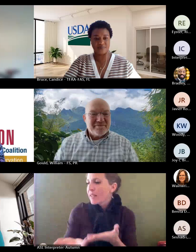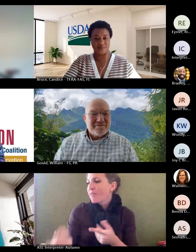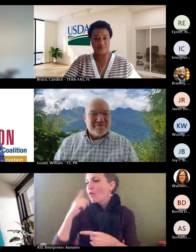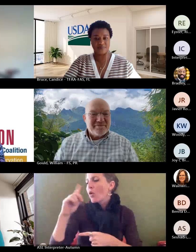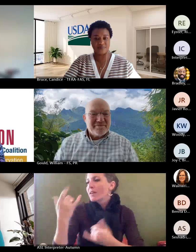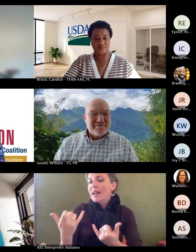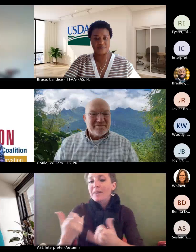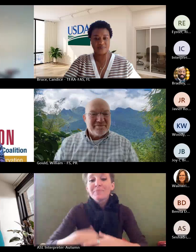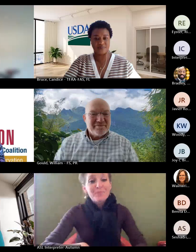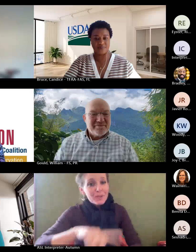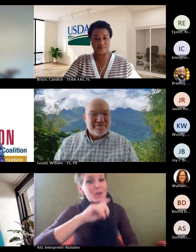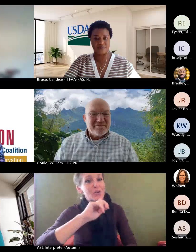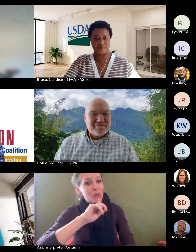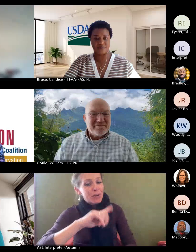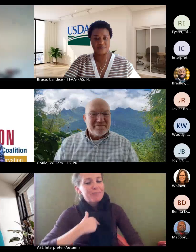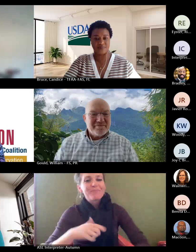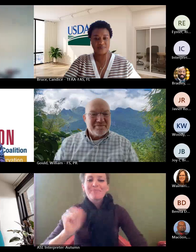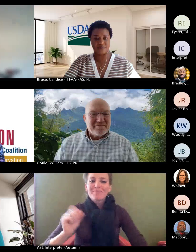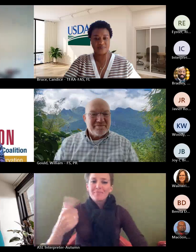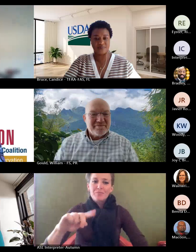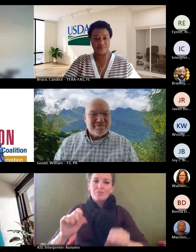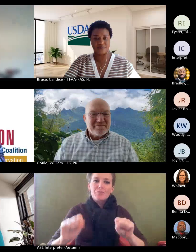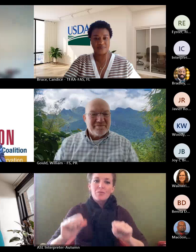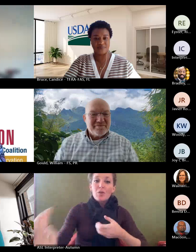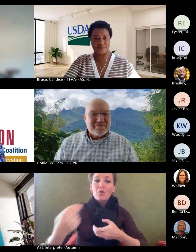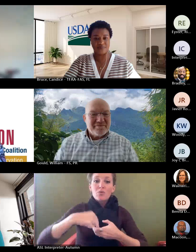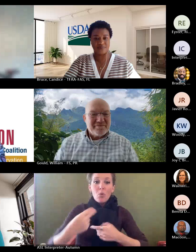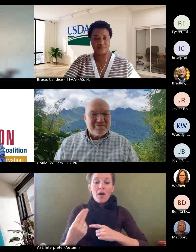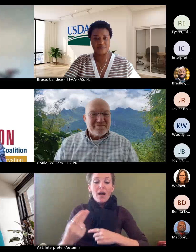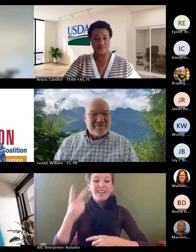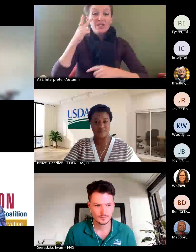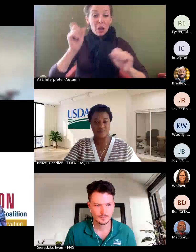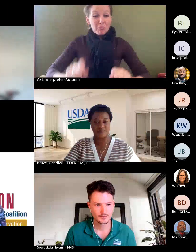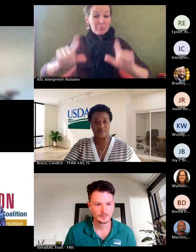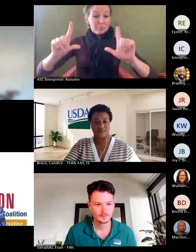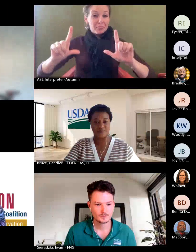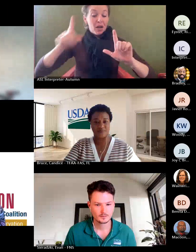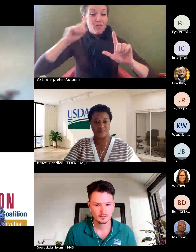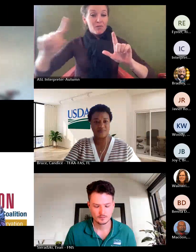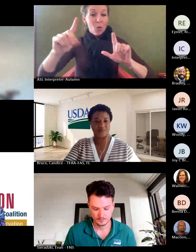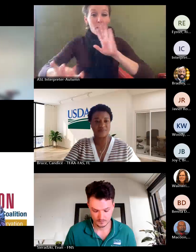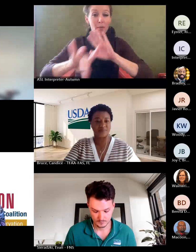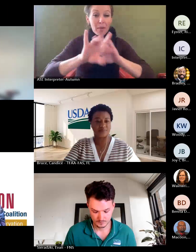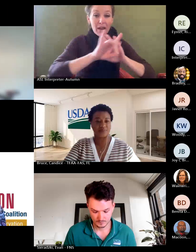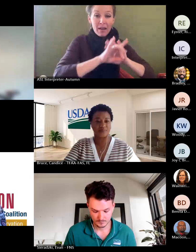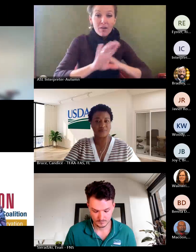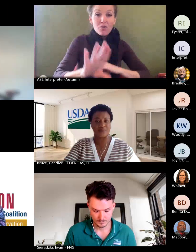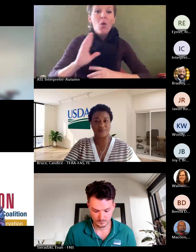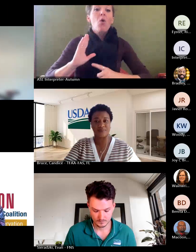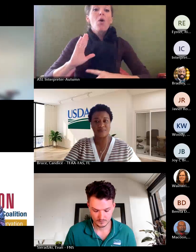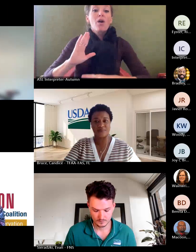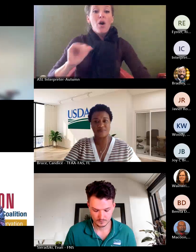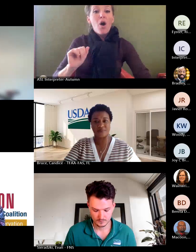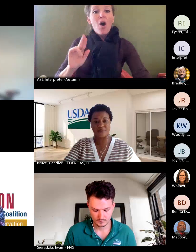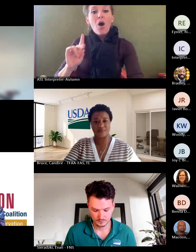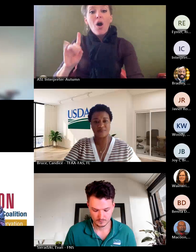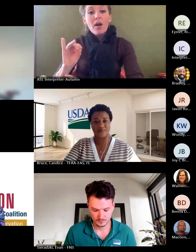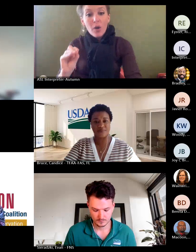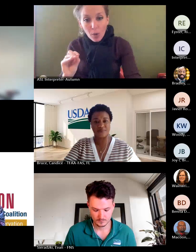Sure, yes. As you have joined, you probably saw a little pop-up for choosing your audio, language, and